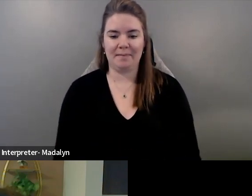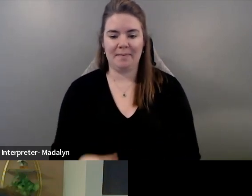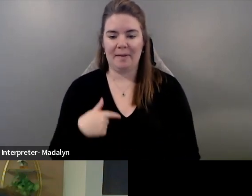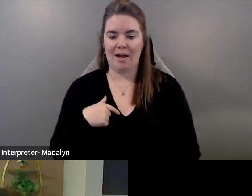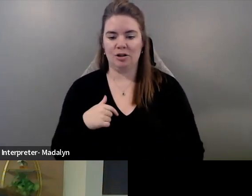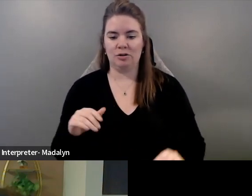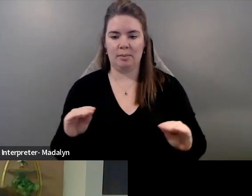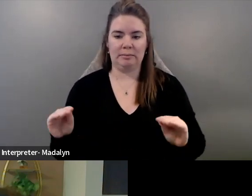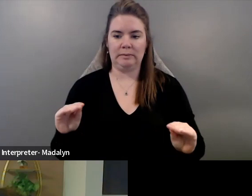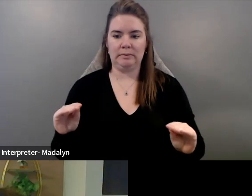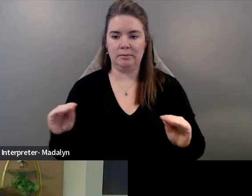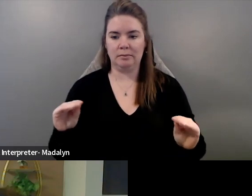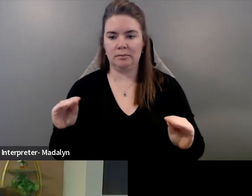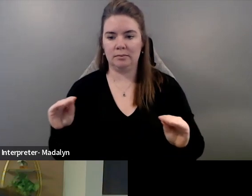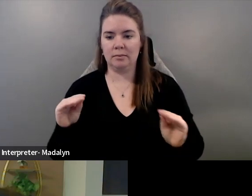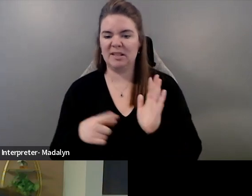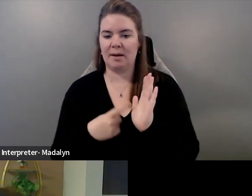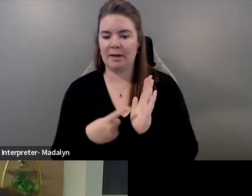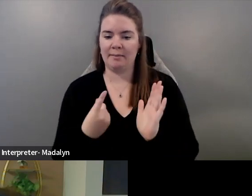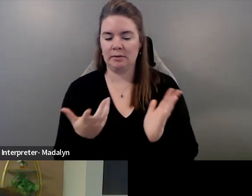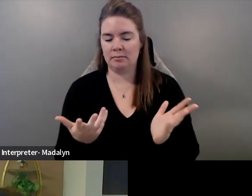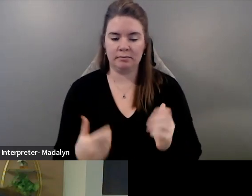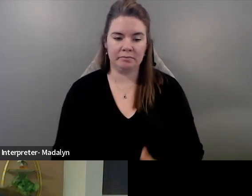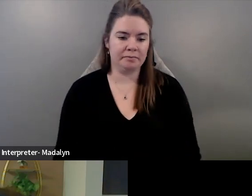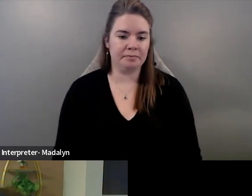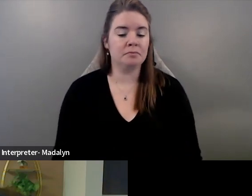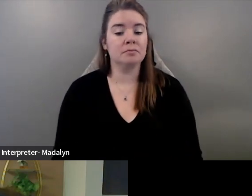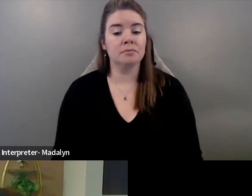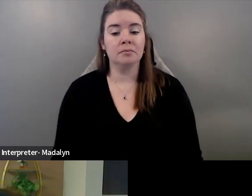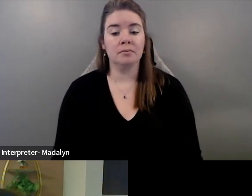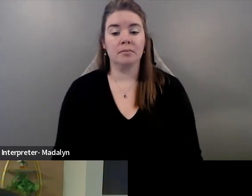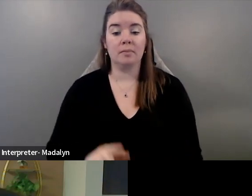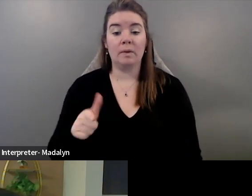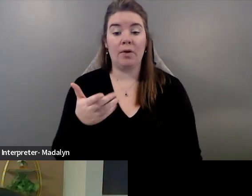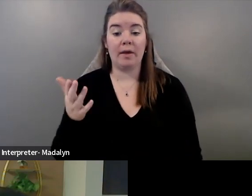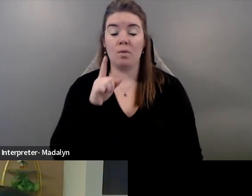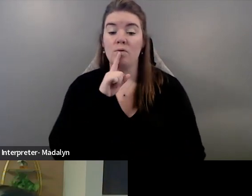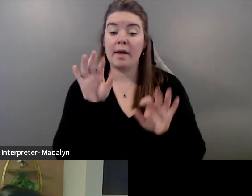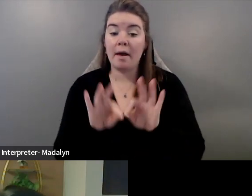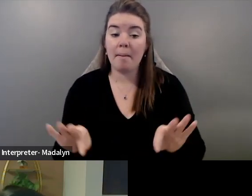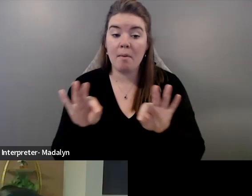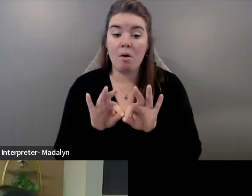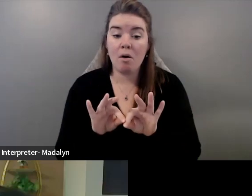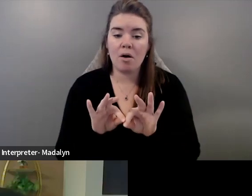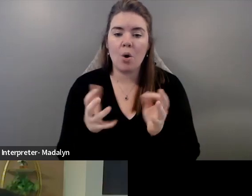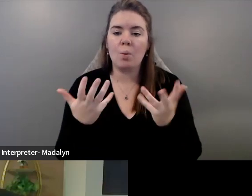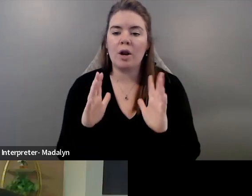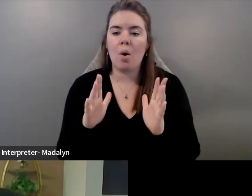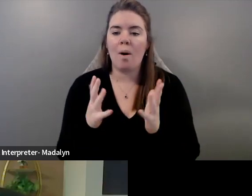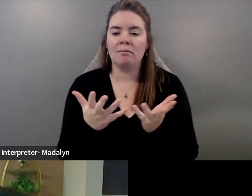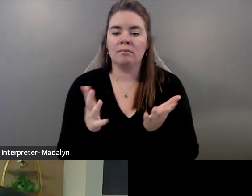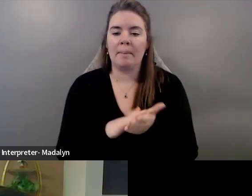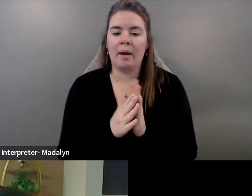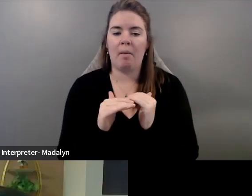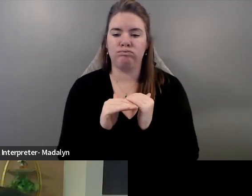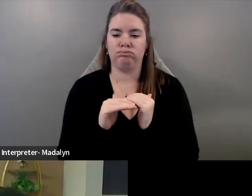So move on to the next one. Here's the other thing that's really important. We don't want things to get stale, right? If you